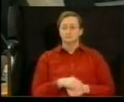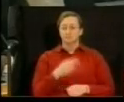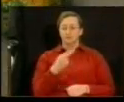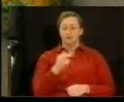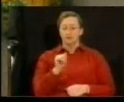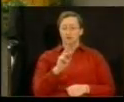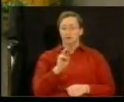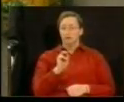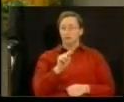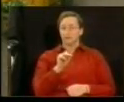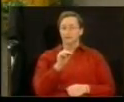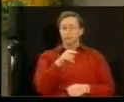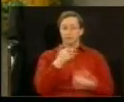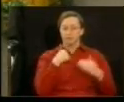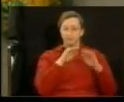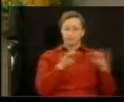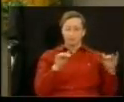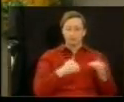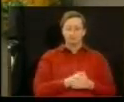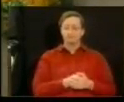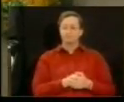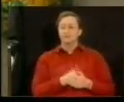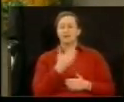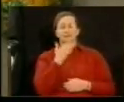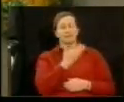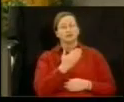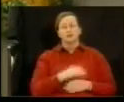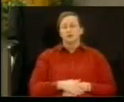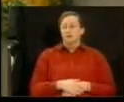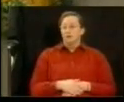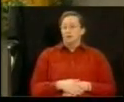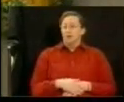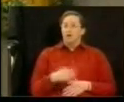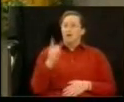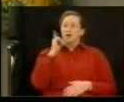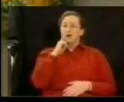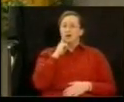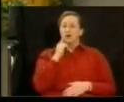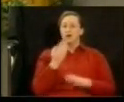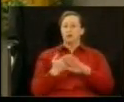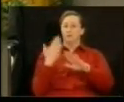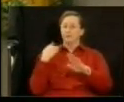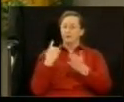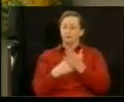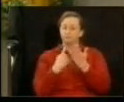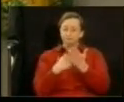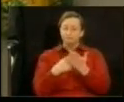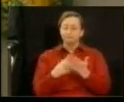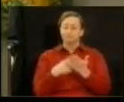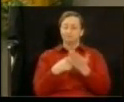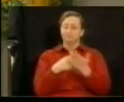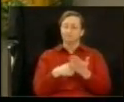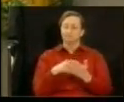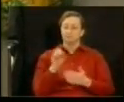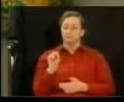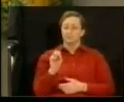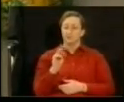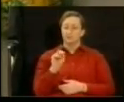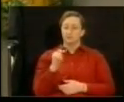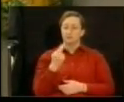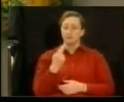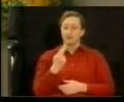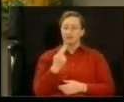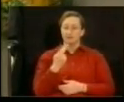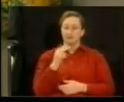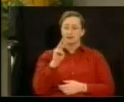much. As you heard in the previous debate, Commissioner Smith, Commissioner Mike Hammond was